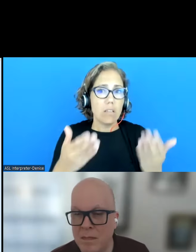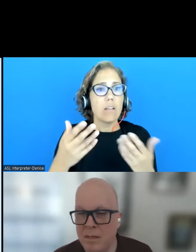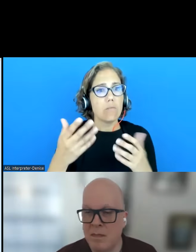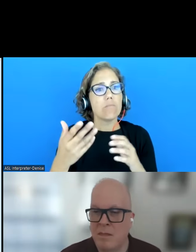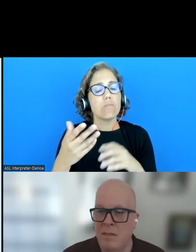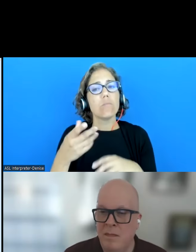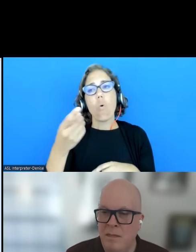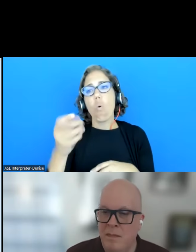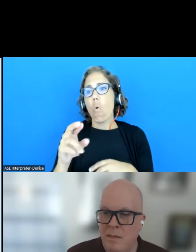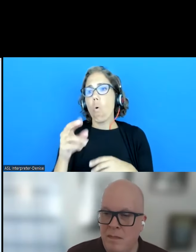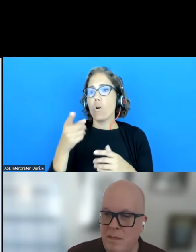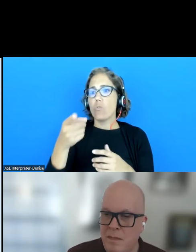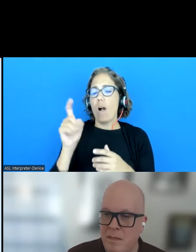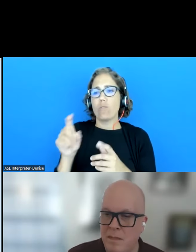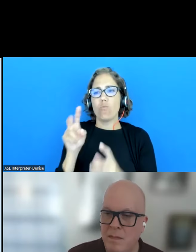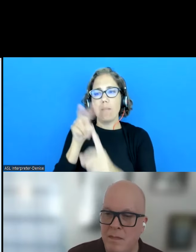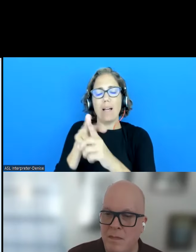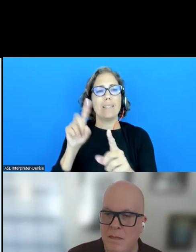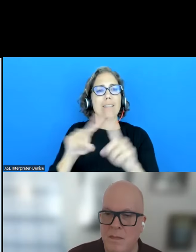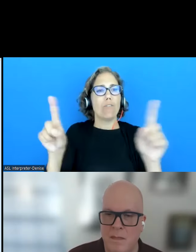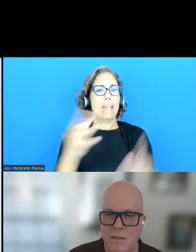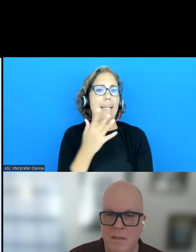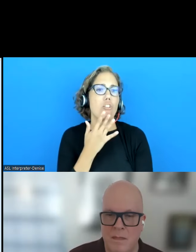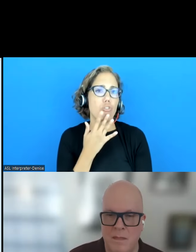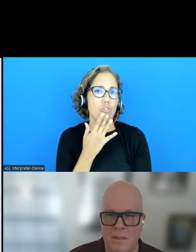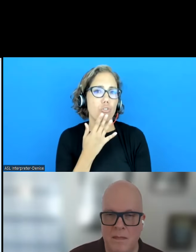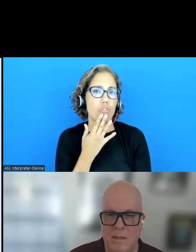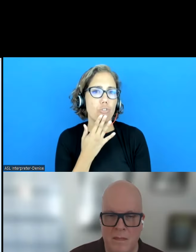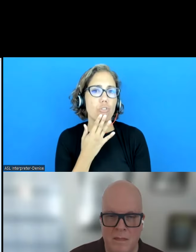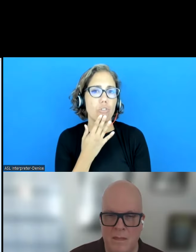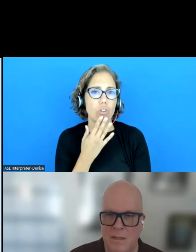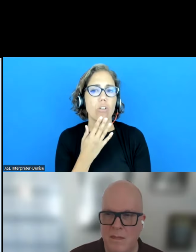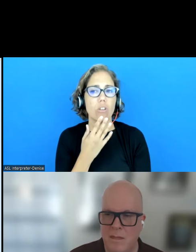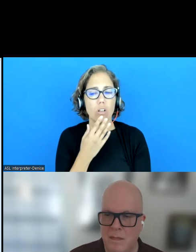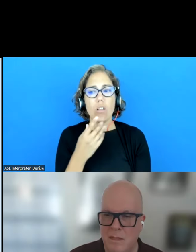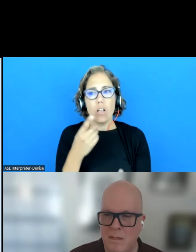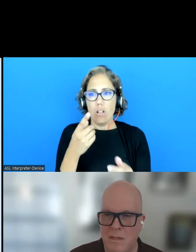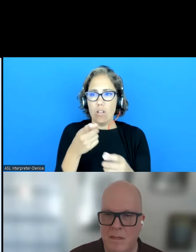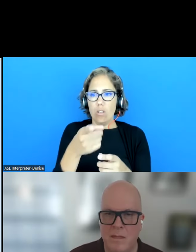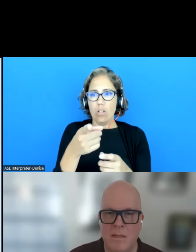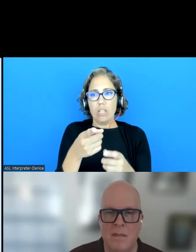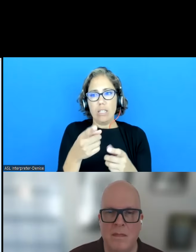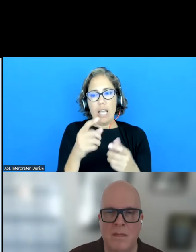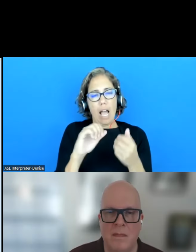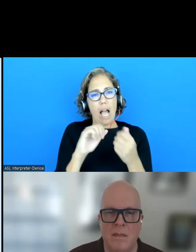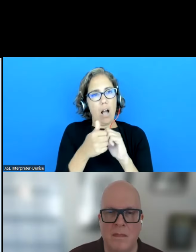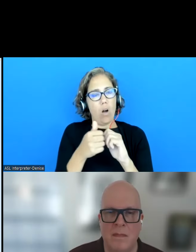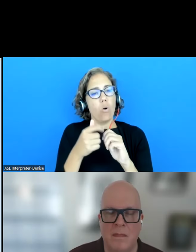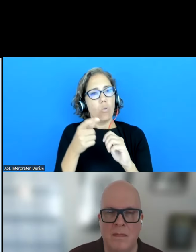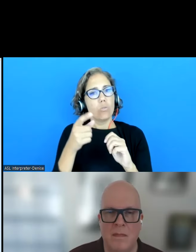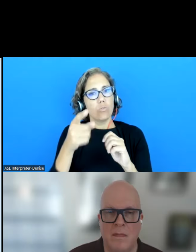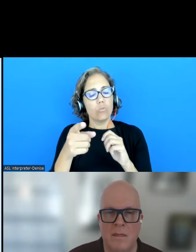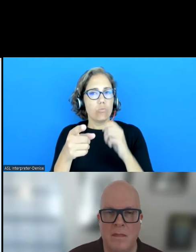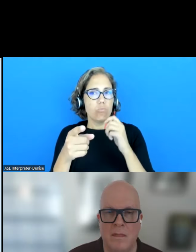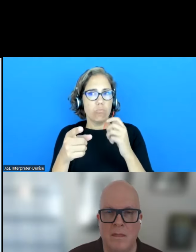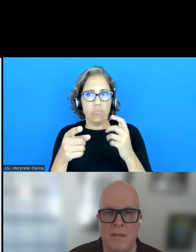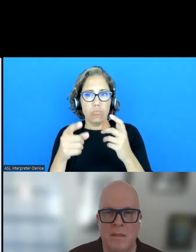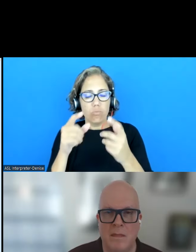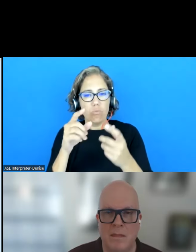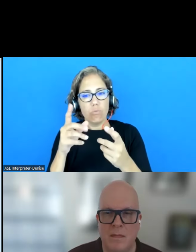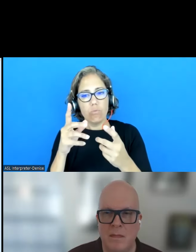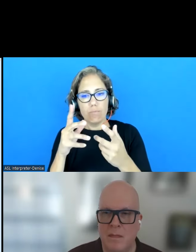to apply a different color scheme. Is my site reacting well to these changes? That's accessibility.